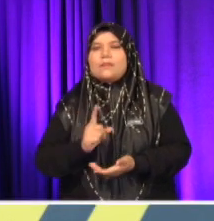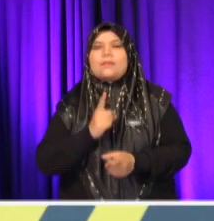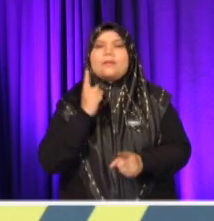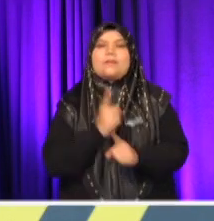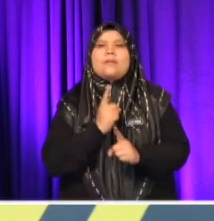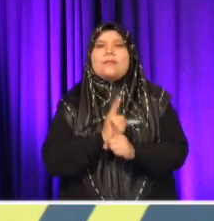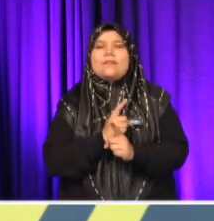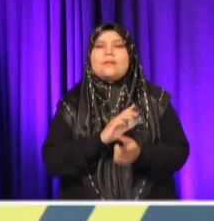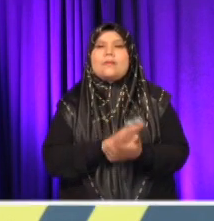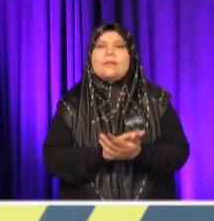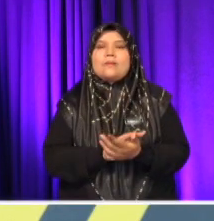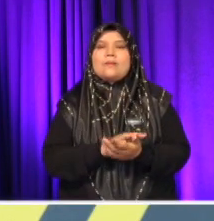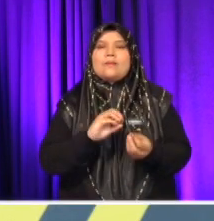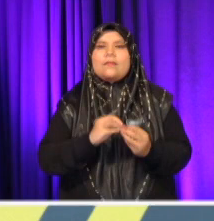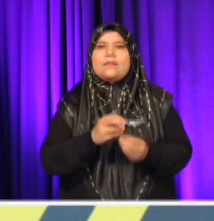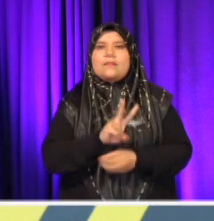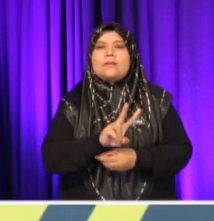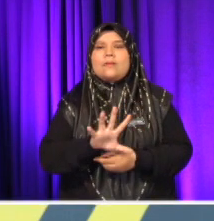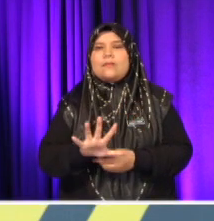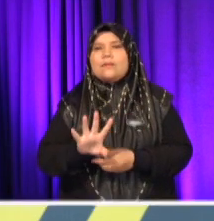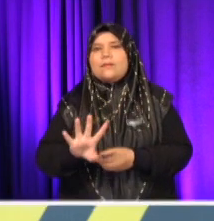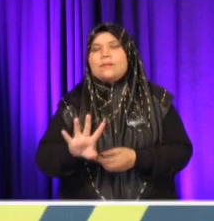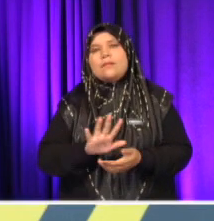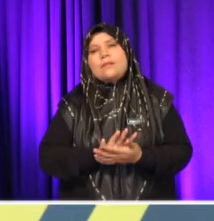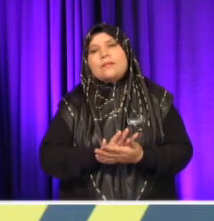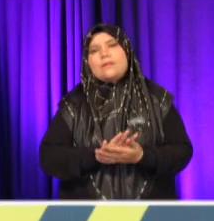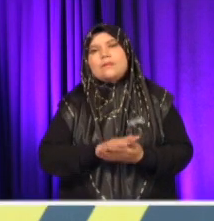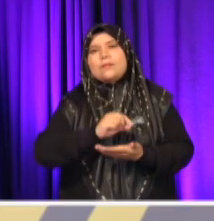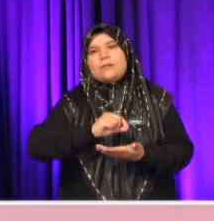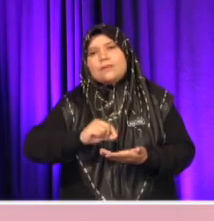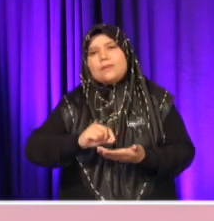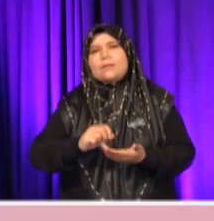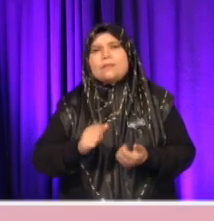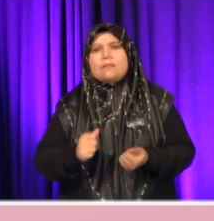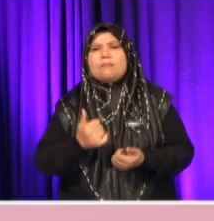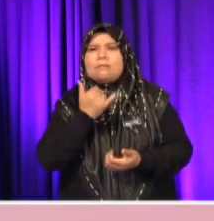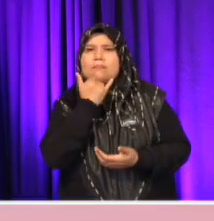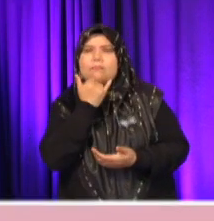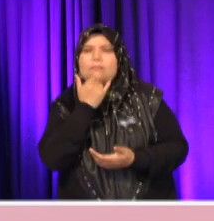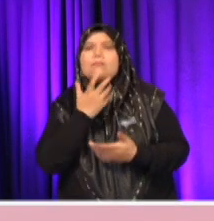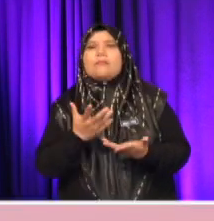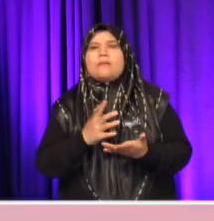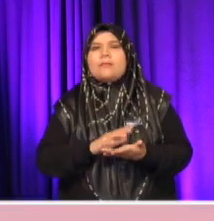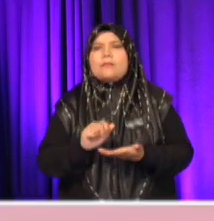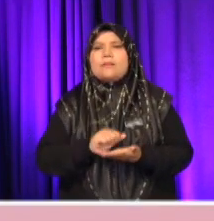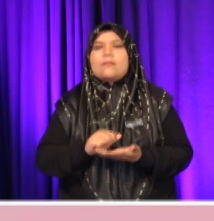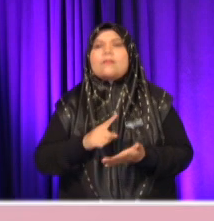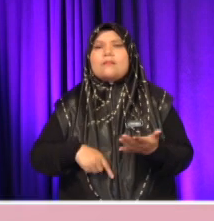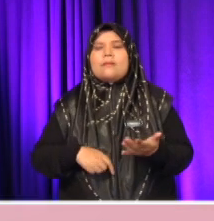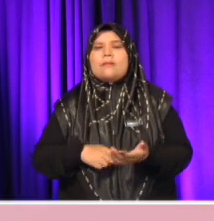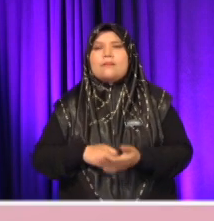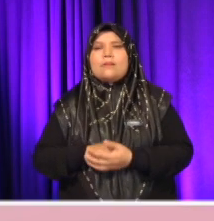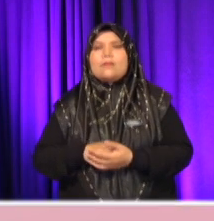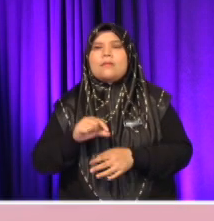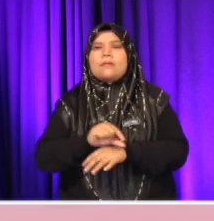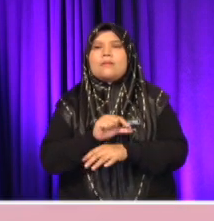for you. All right. Number 24. When you write with a pencil and make a mistake, use this. When you make a mistake,